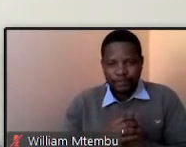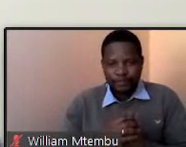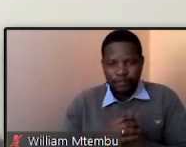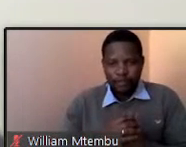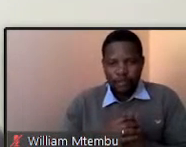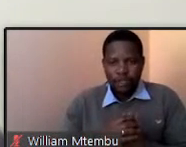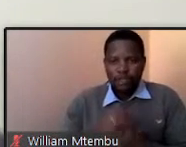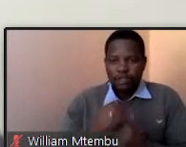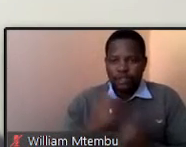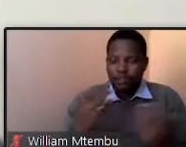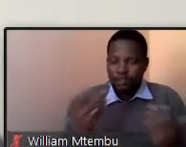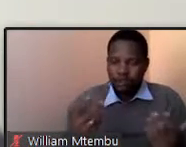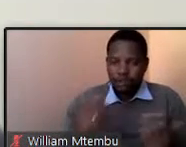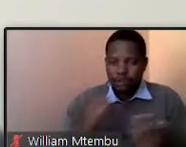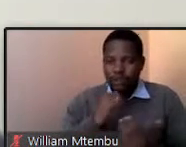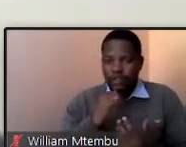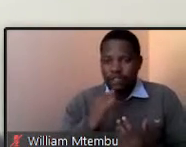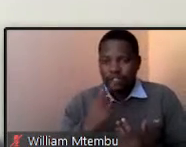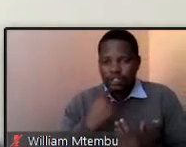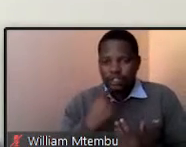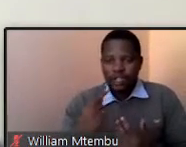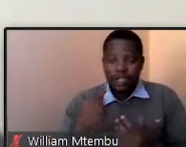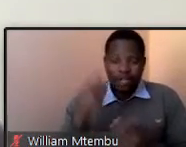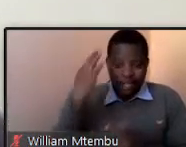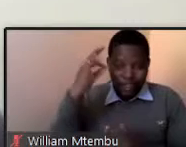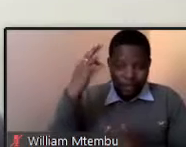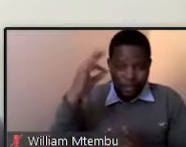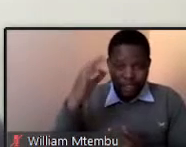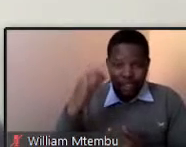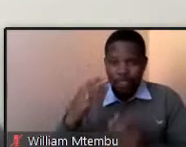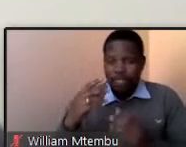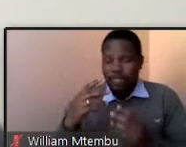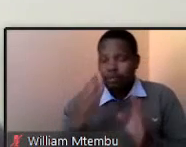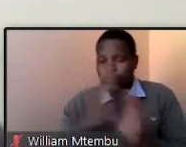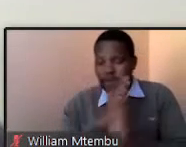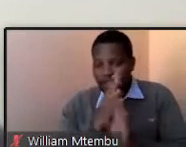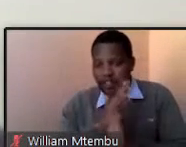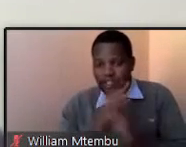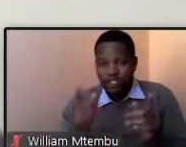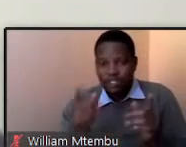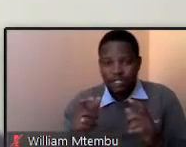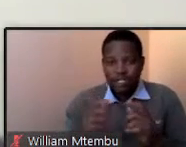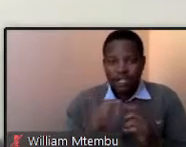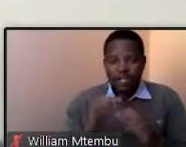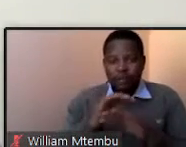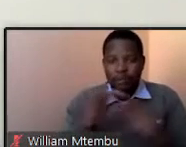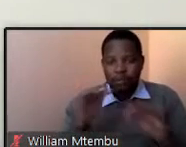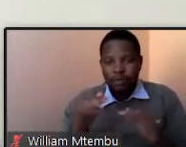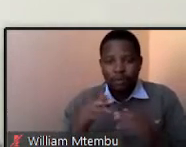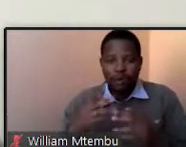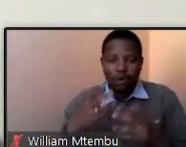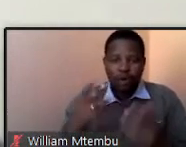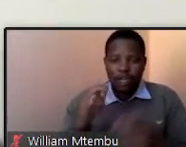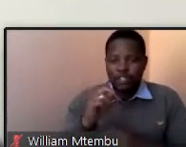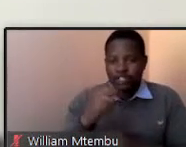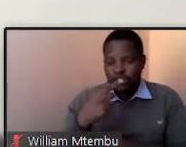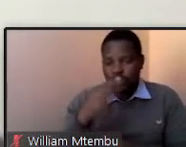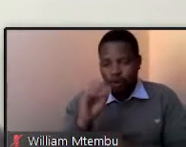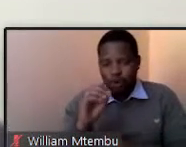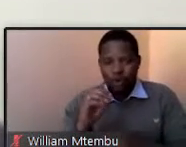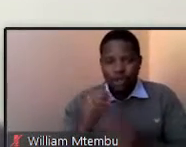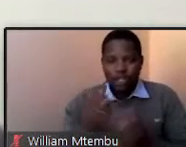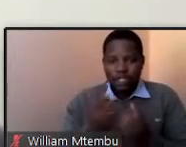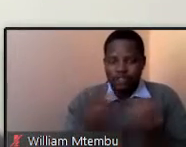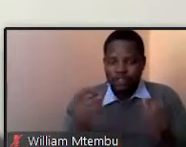the interventions that the government or the private people or the NGOs are giving to those